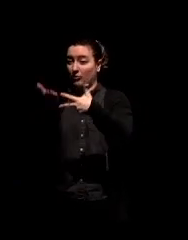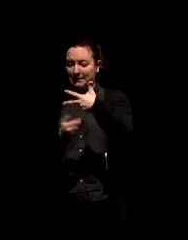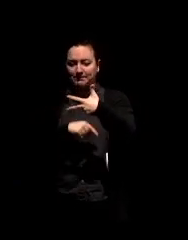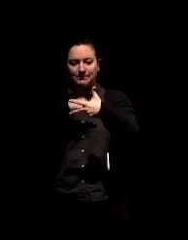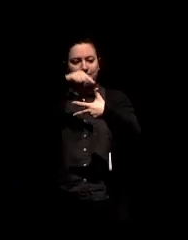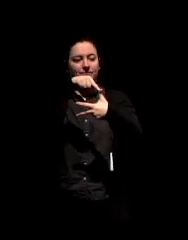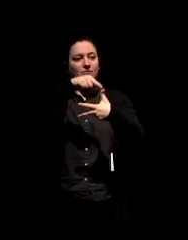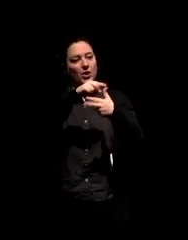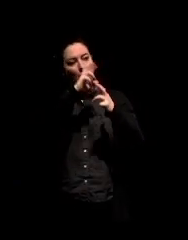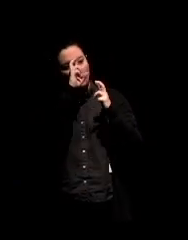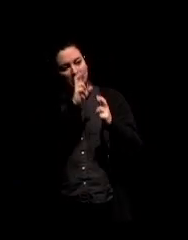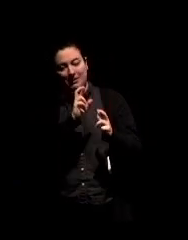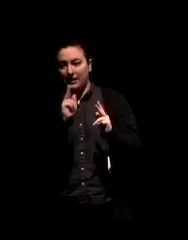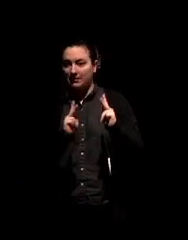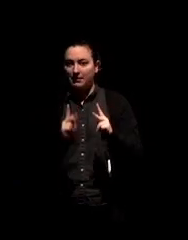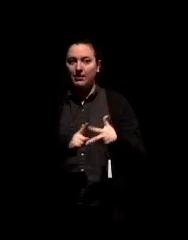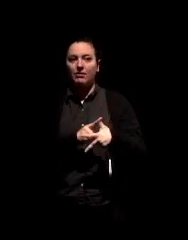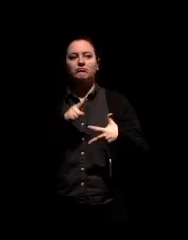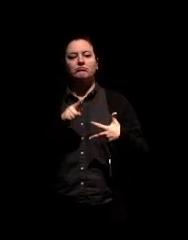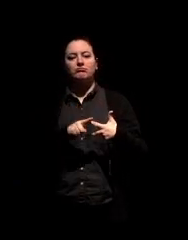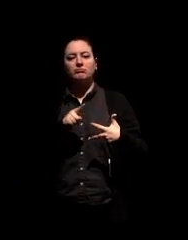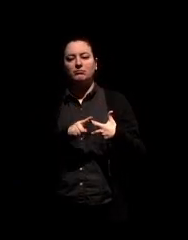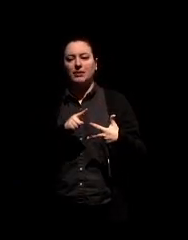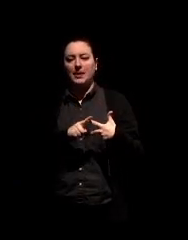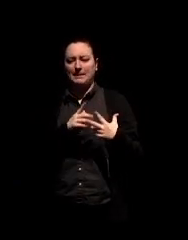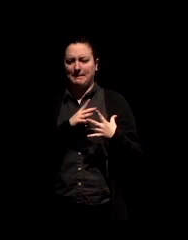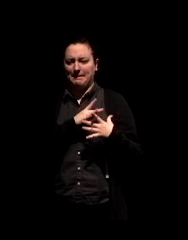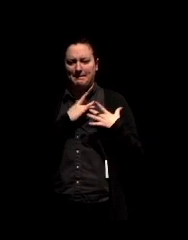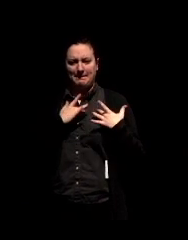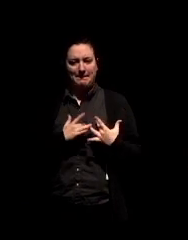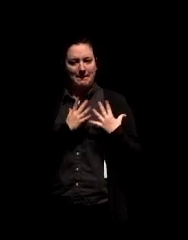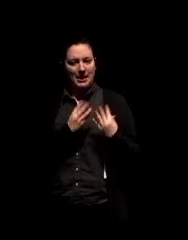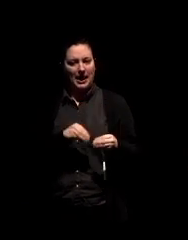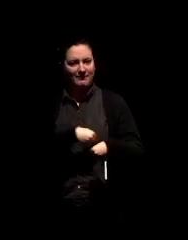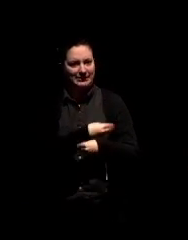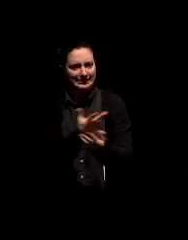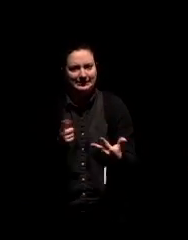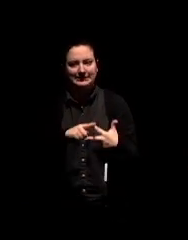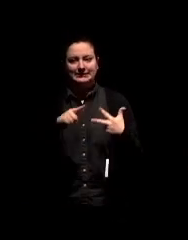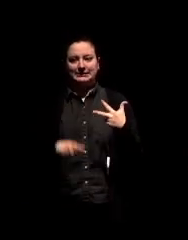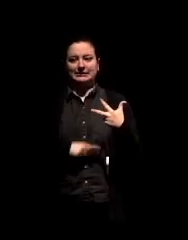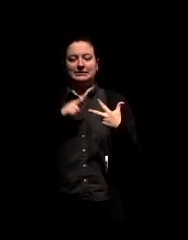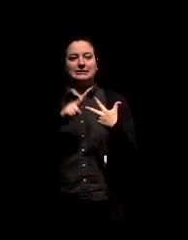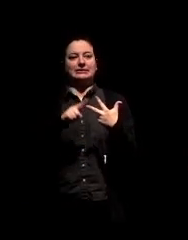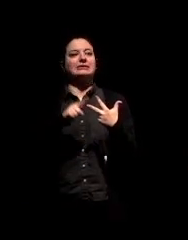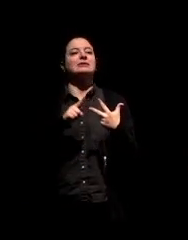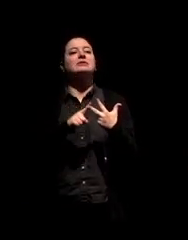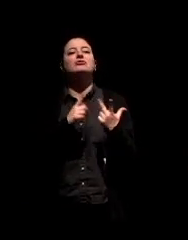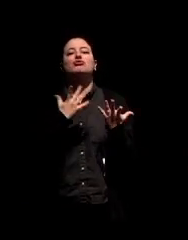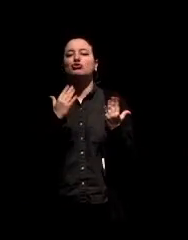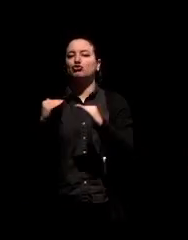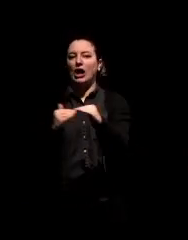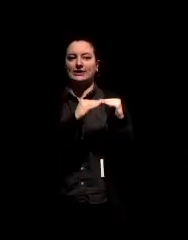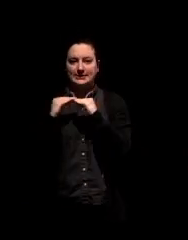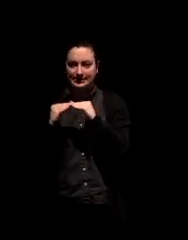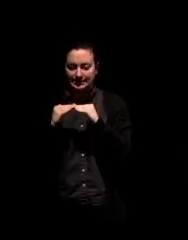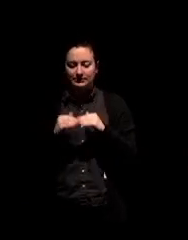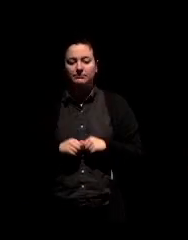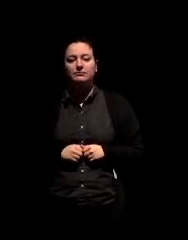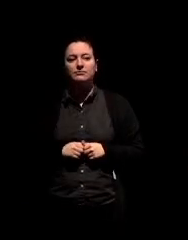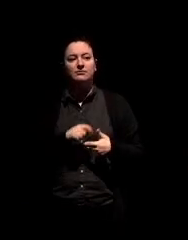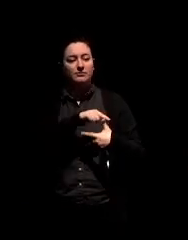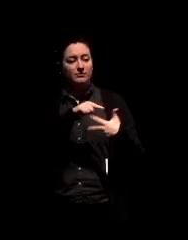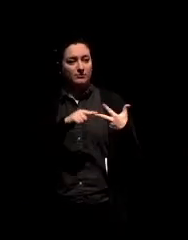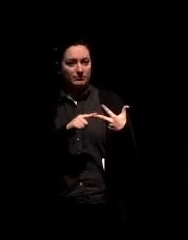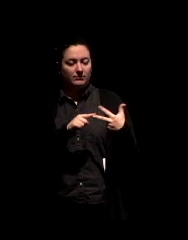persons, beneficence, and justice. And if we think about this analogy as states, as laboratories, these should be